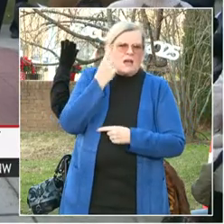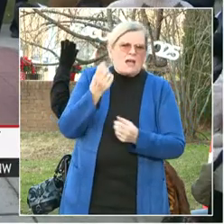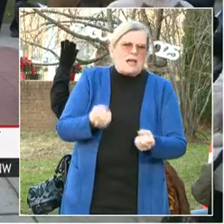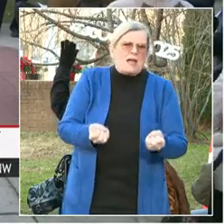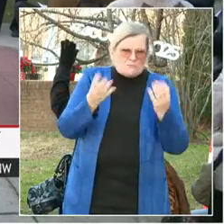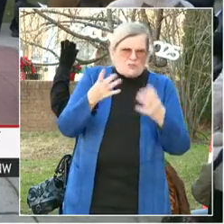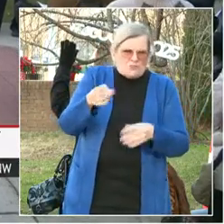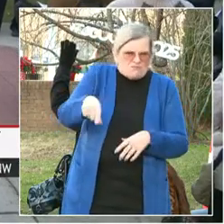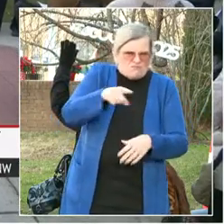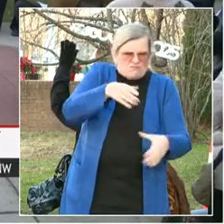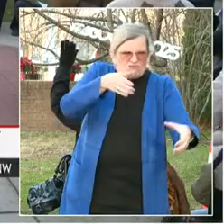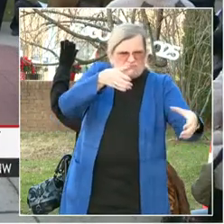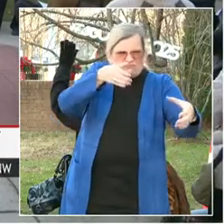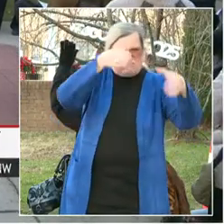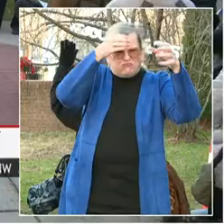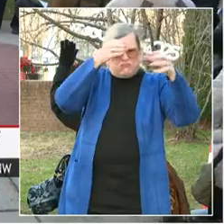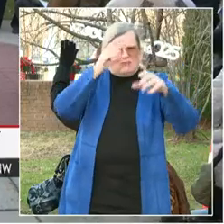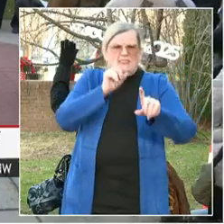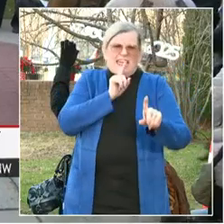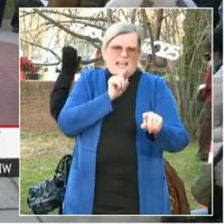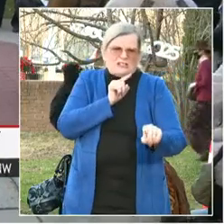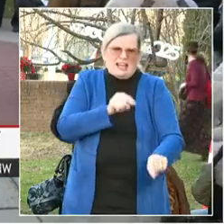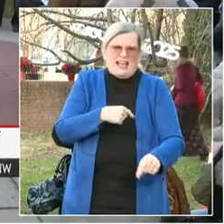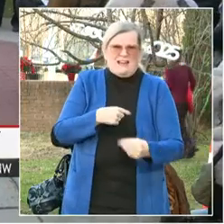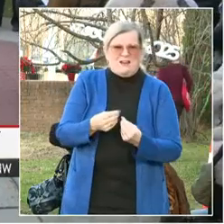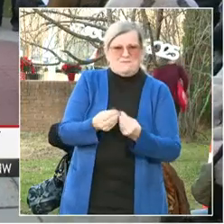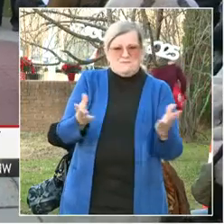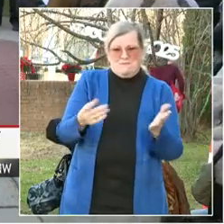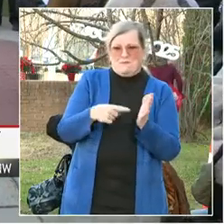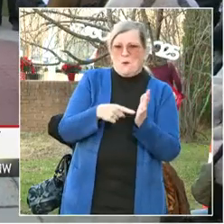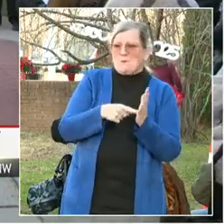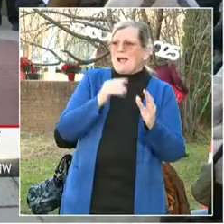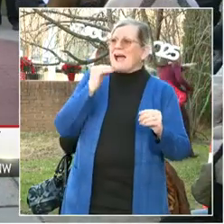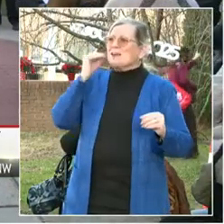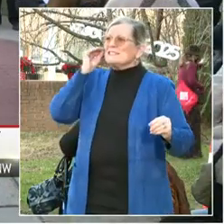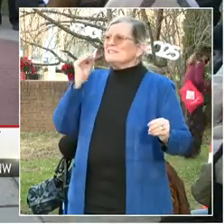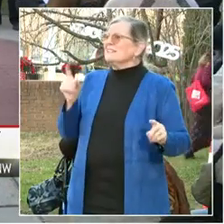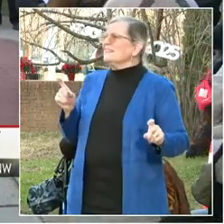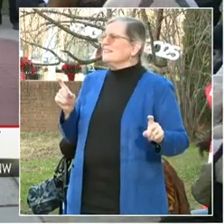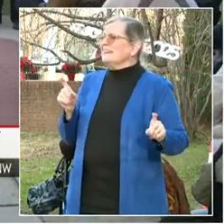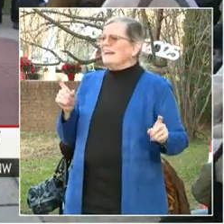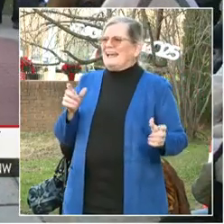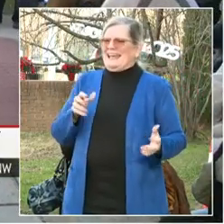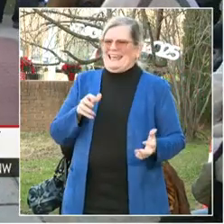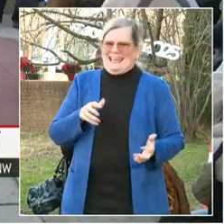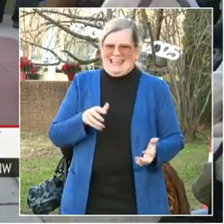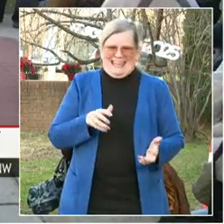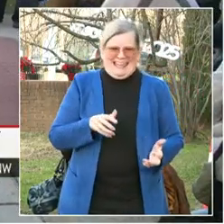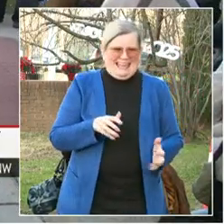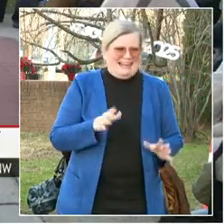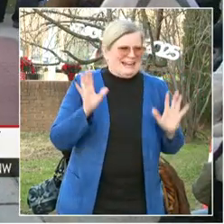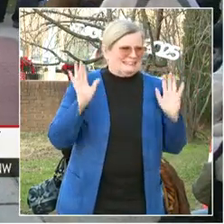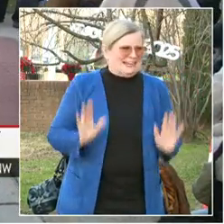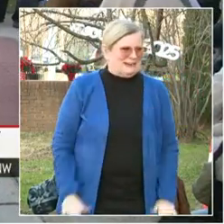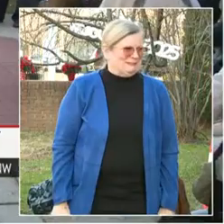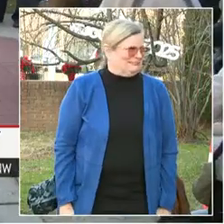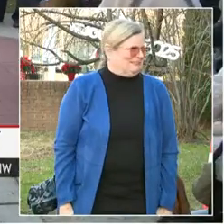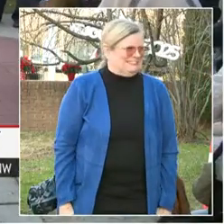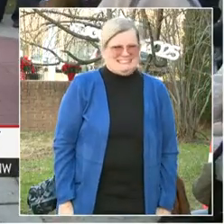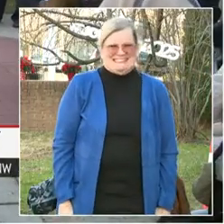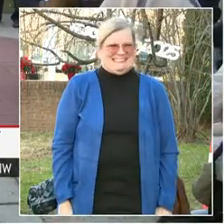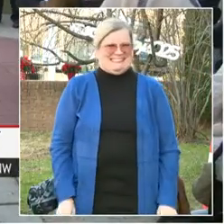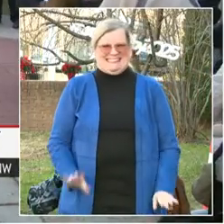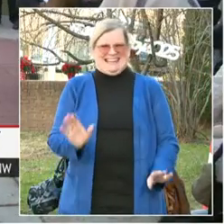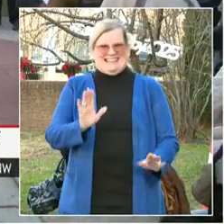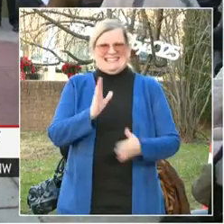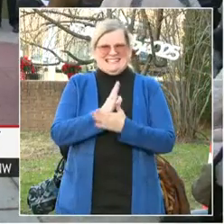for how to get to more affordable housing? There's a couple. Okay, there's a couple. All right, so